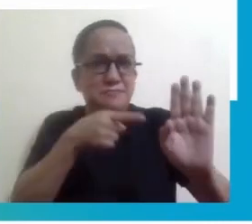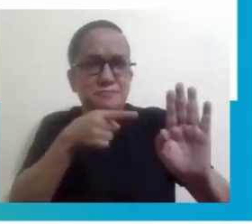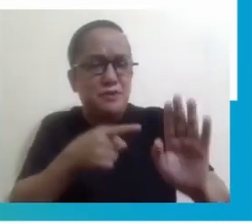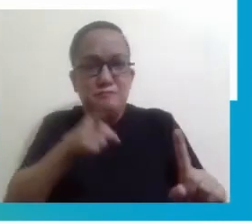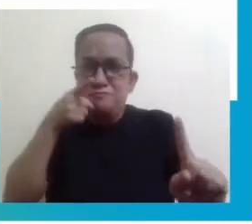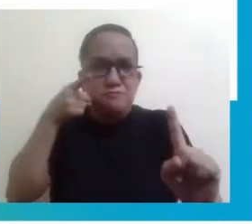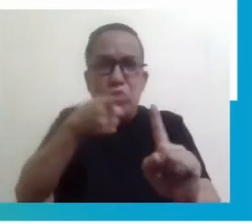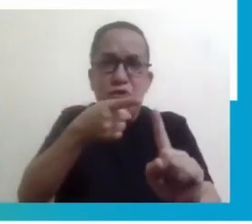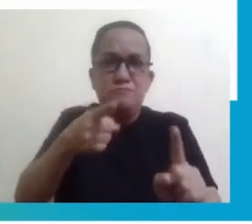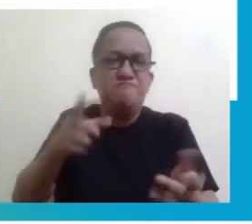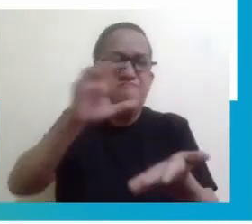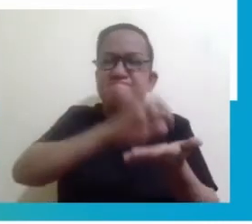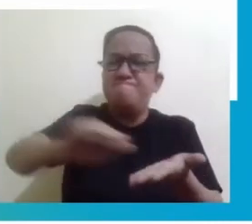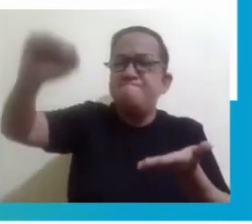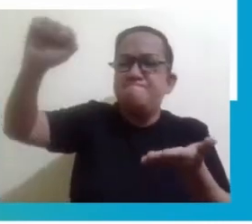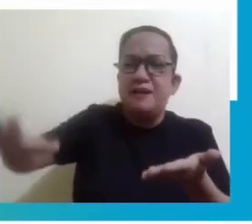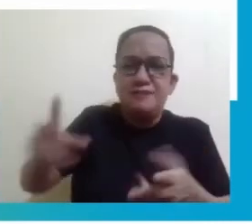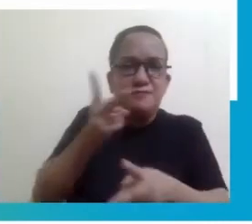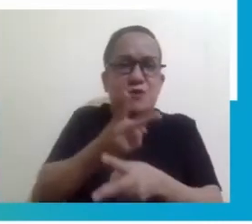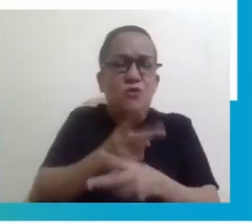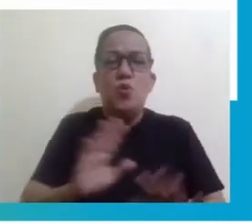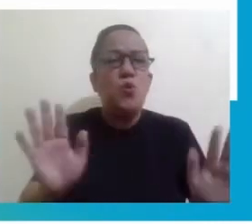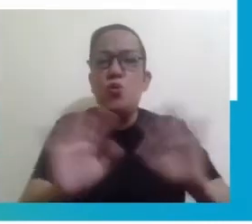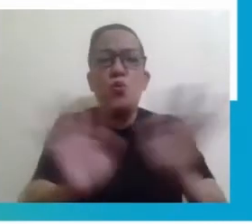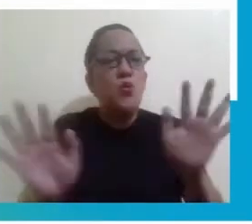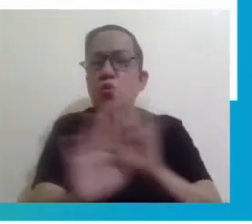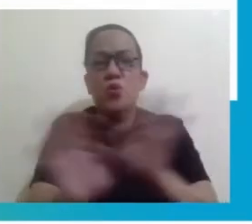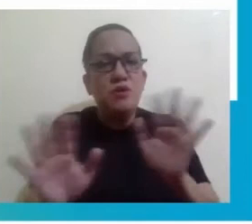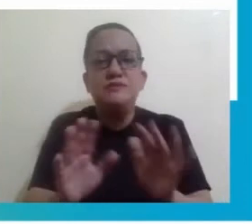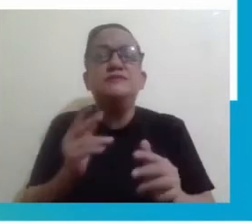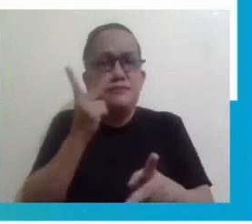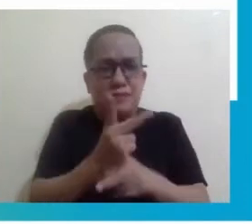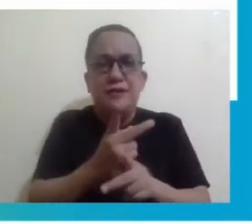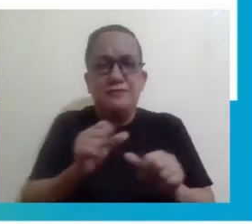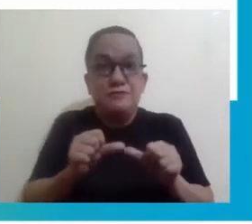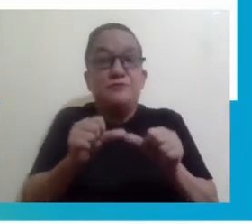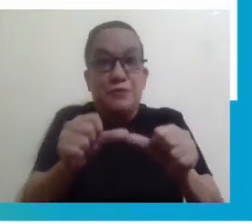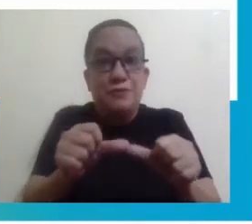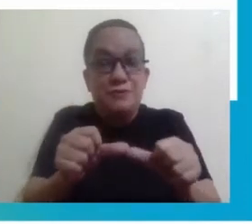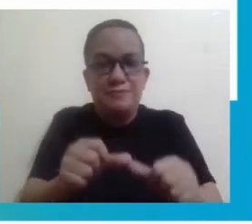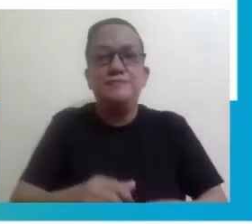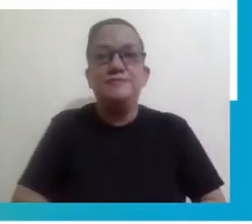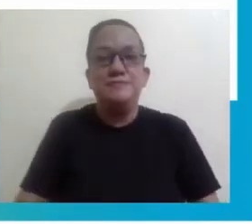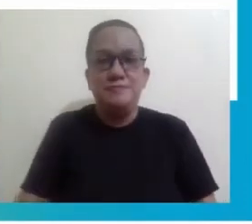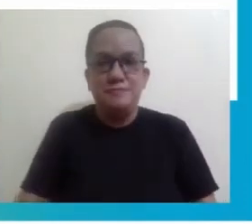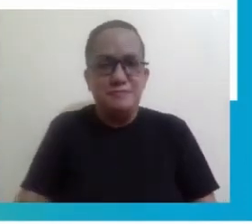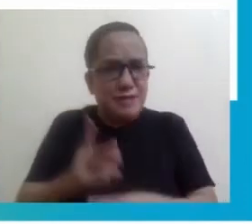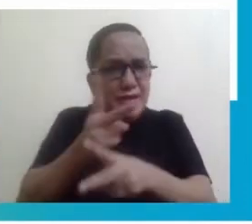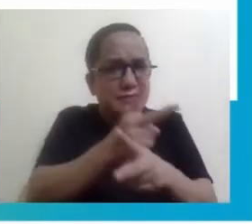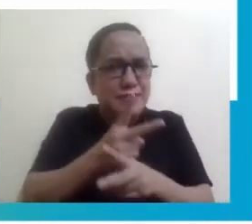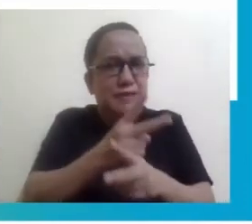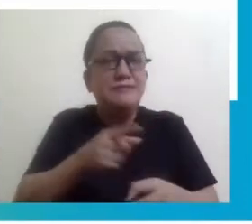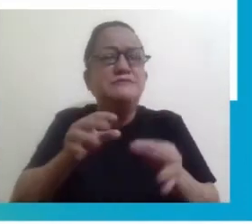safeguards, which we recognize as a significant value add to our operations. During the review, we